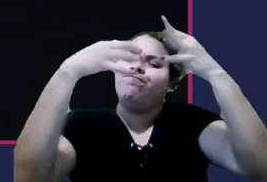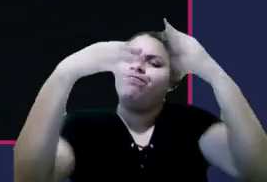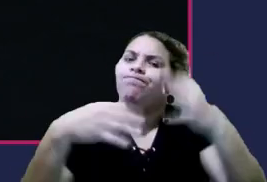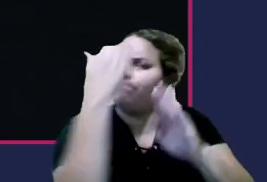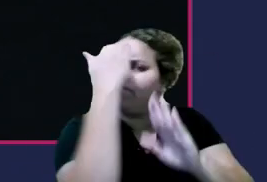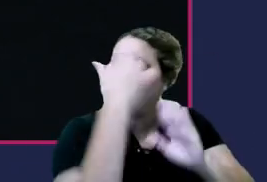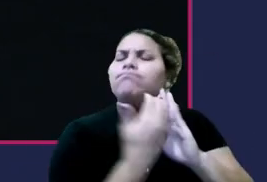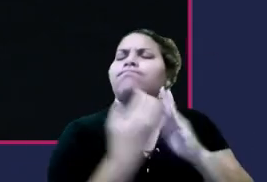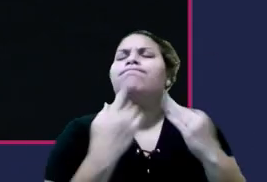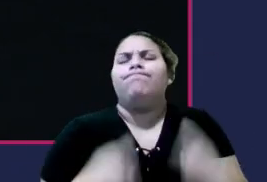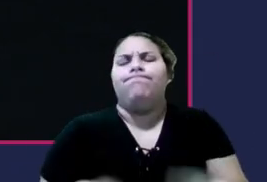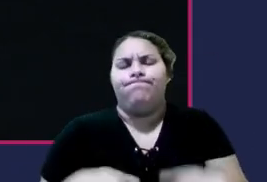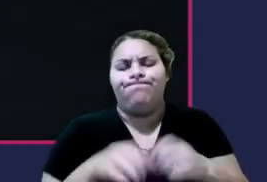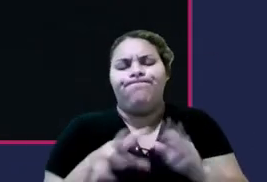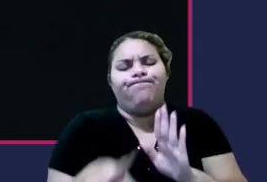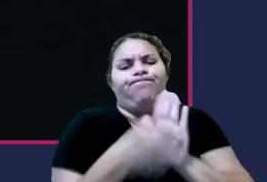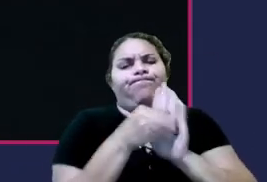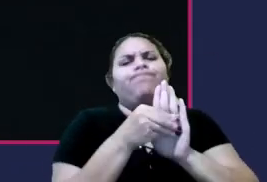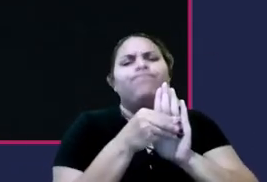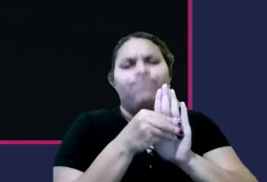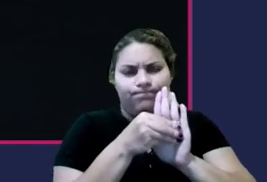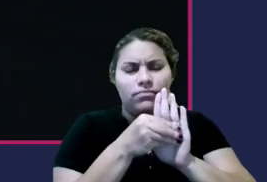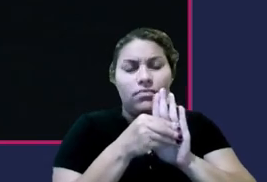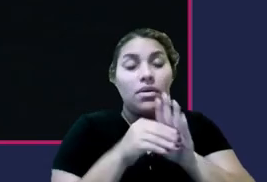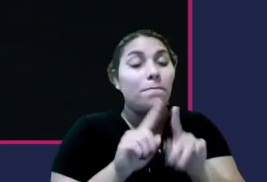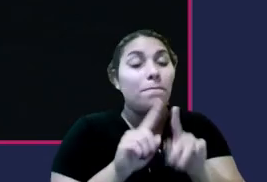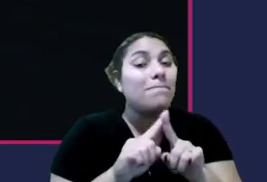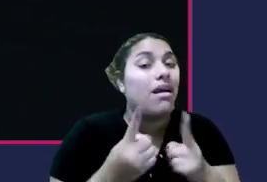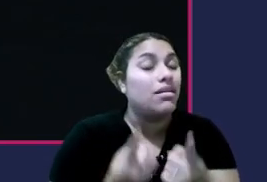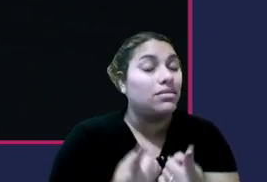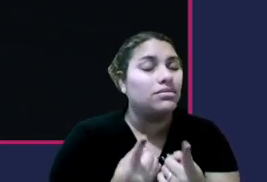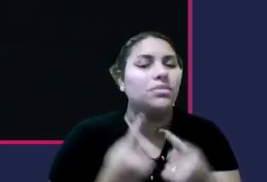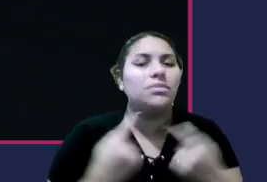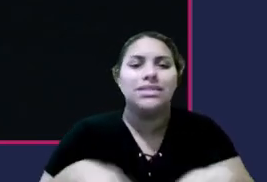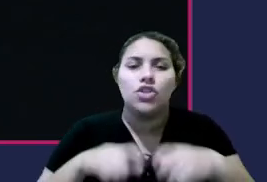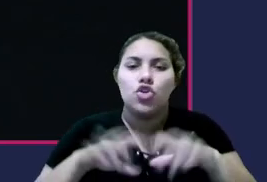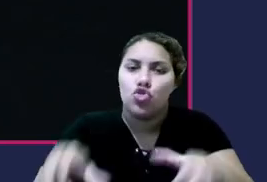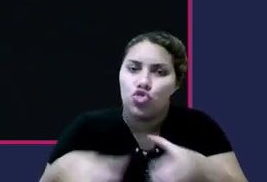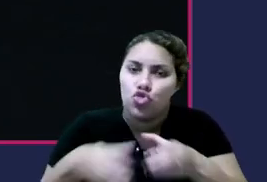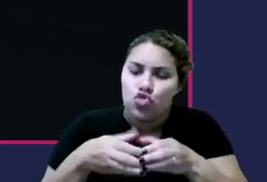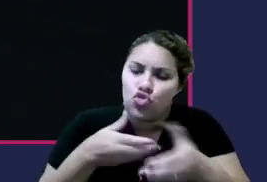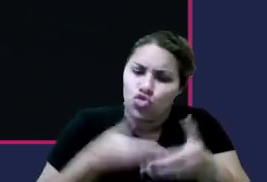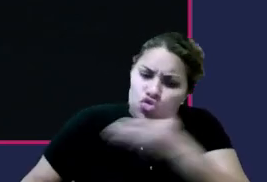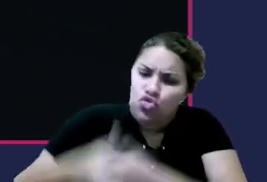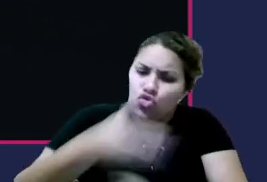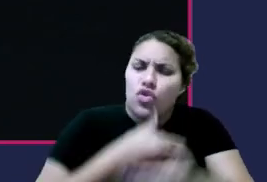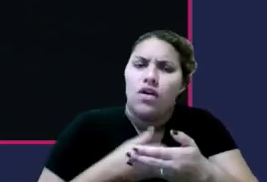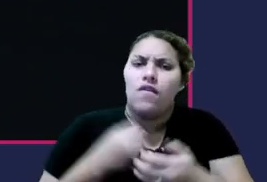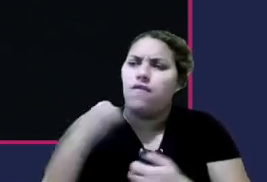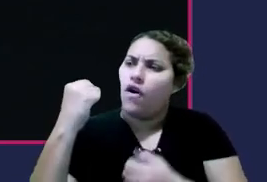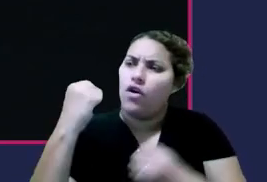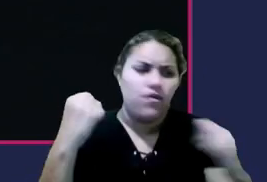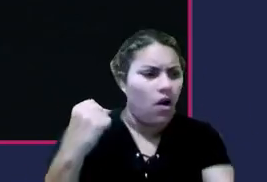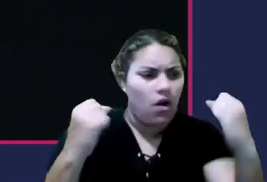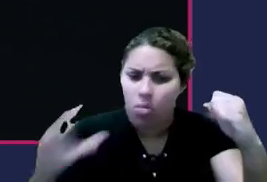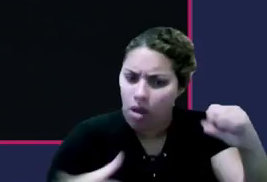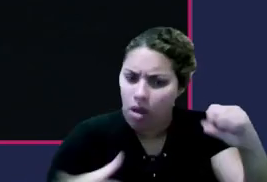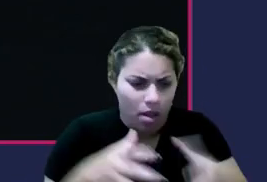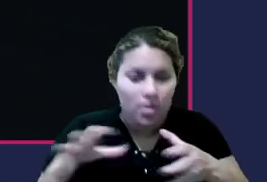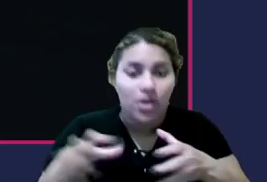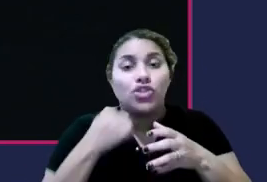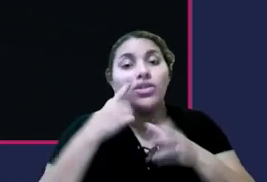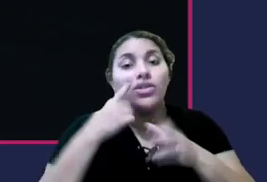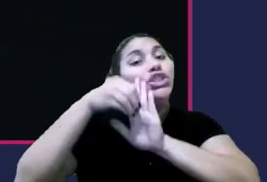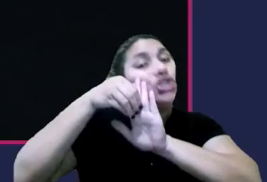Now it's already a law. We need to implement it. But we need to join our